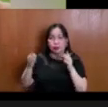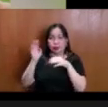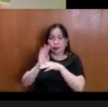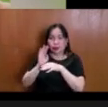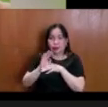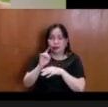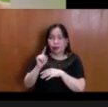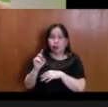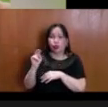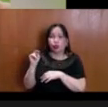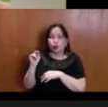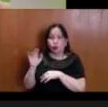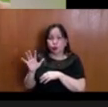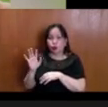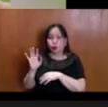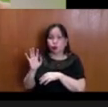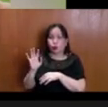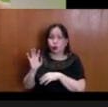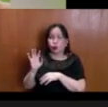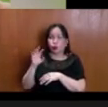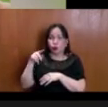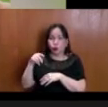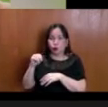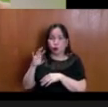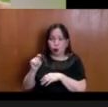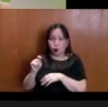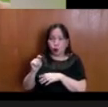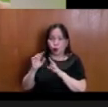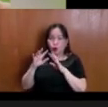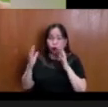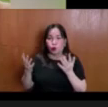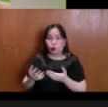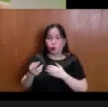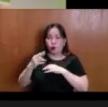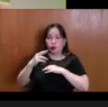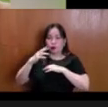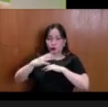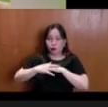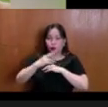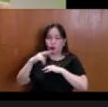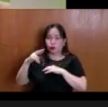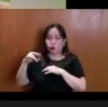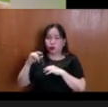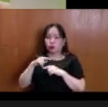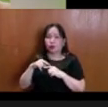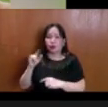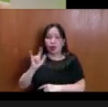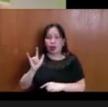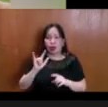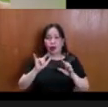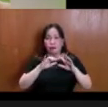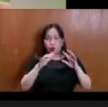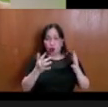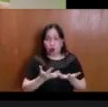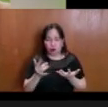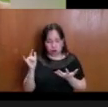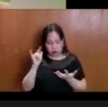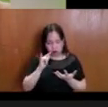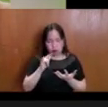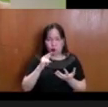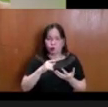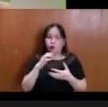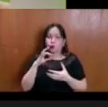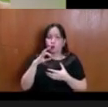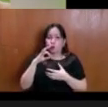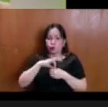is the Newport World Resorts in promoting the I Love Earth program, because we recognize